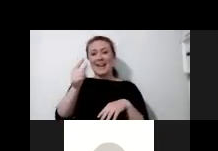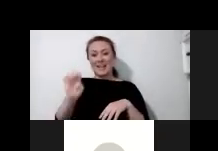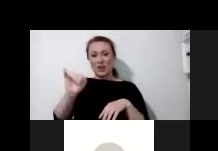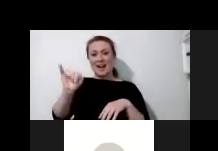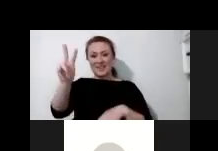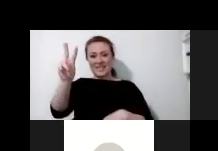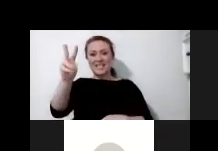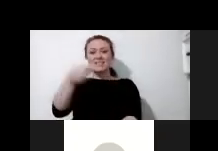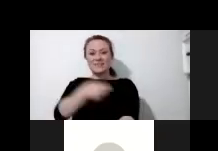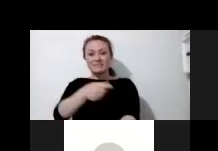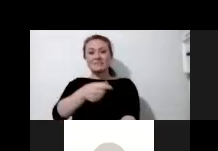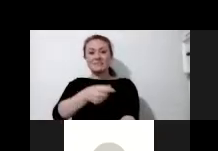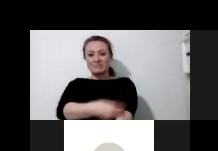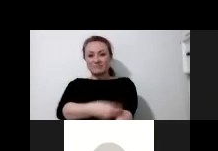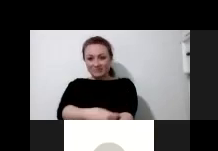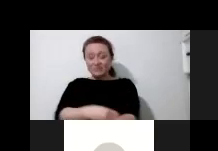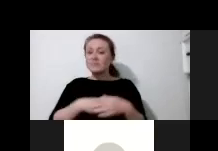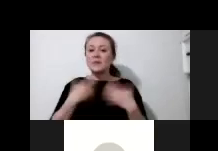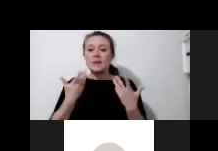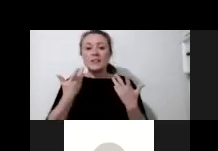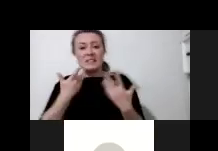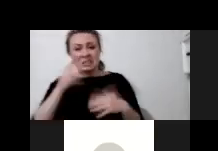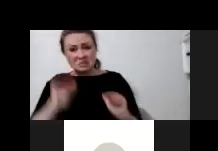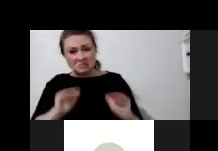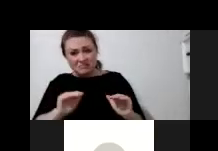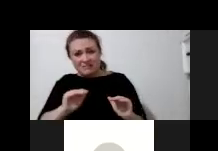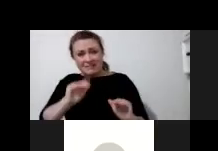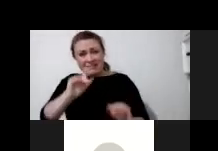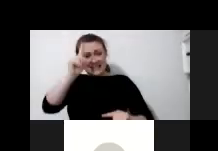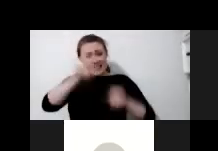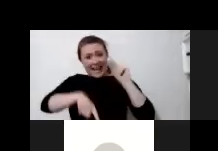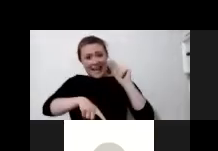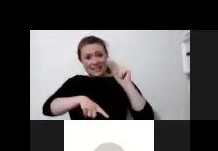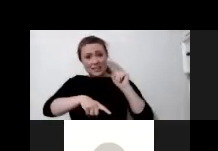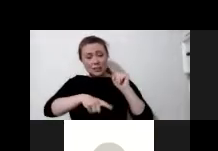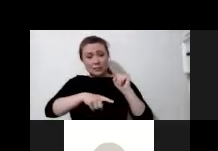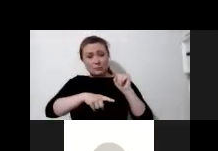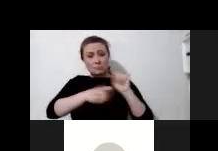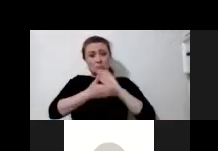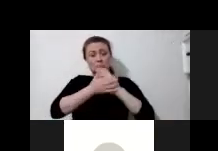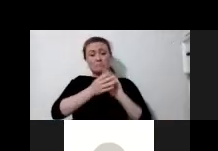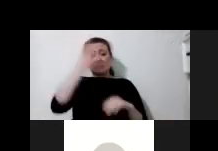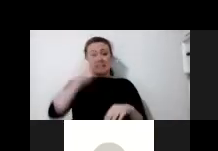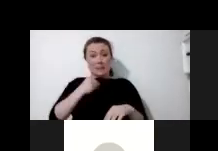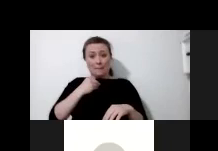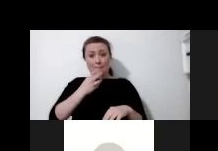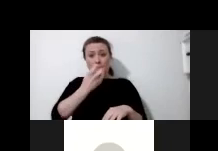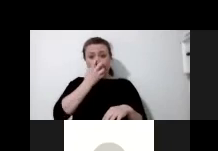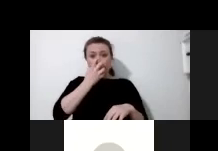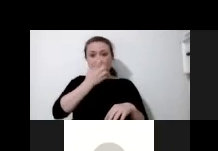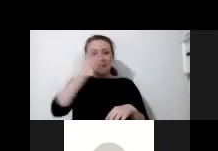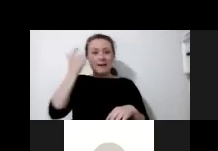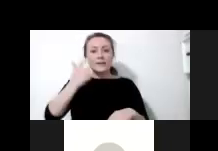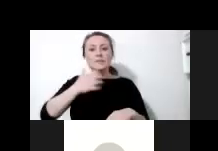is a little girl, we can't give any sedation because of the airway. But Moses started